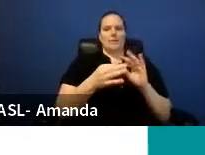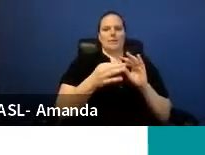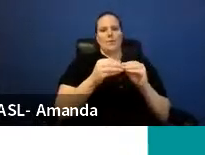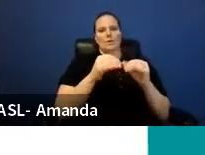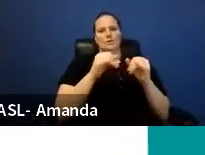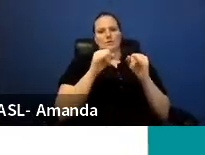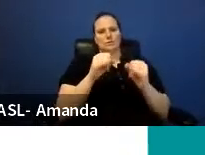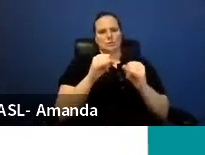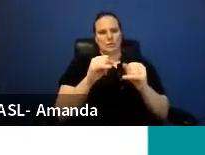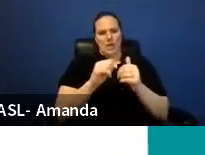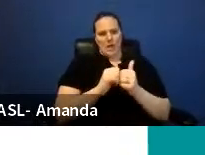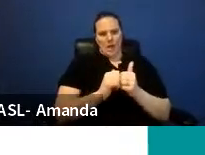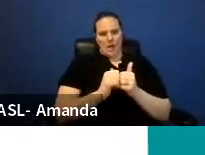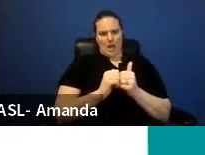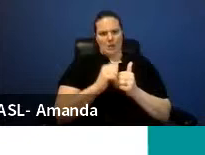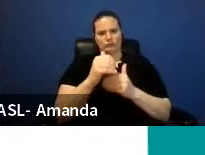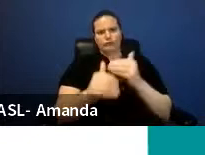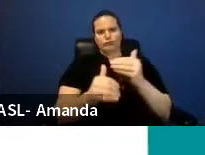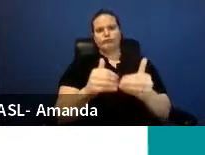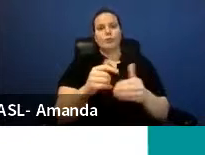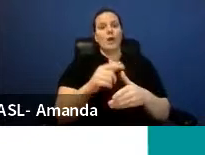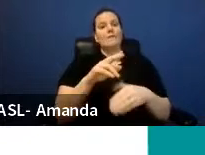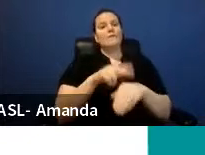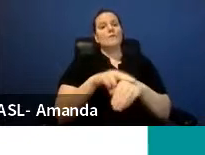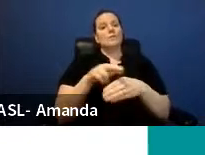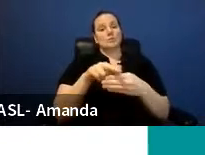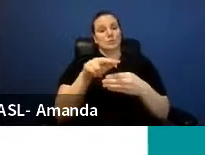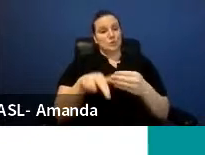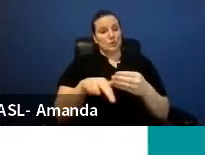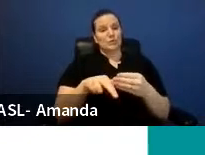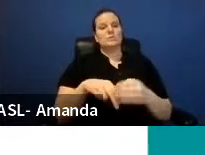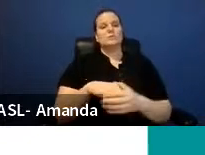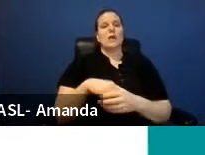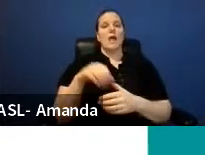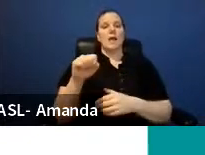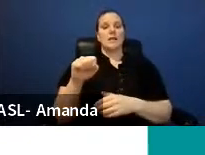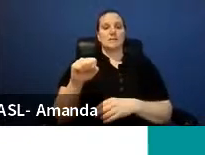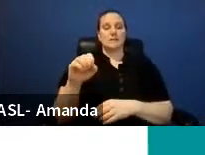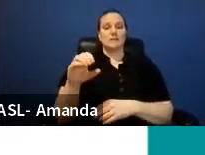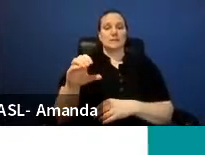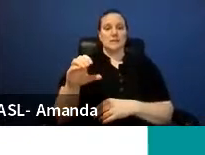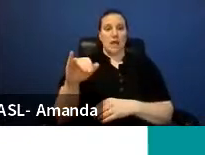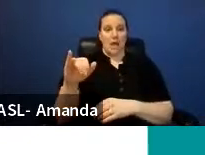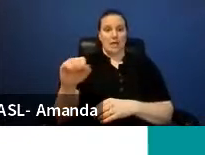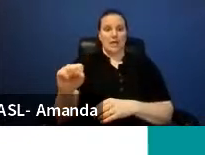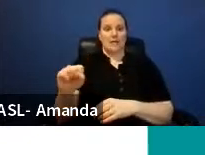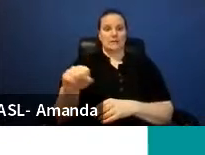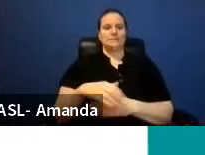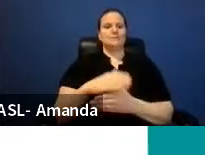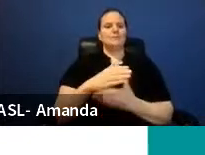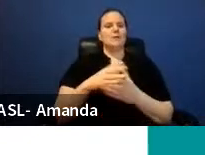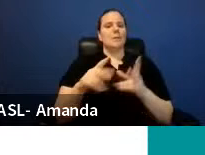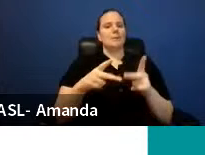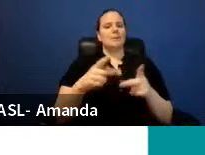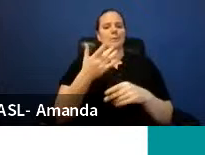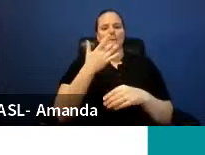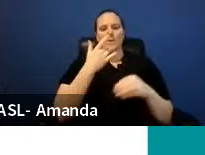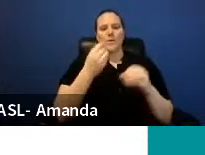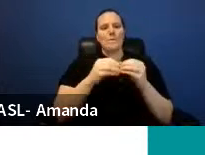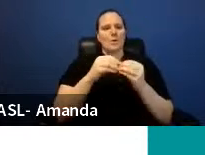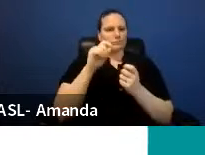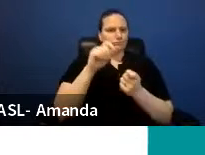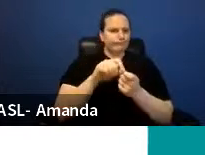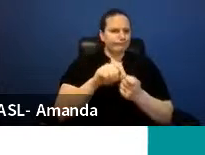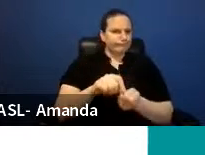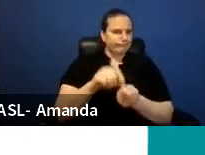and a how-to, and then of course the results of the SEIS. Some people may prefer more detailed information